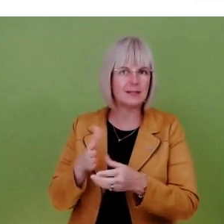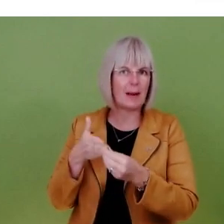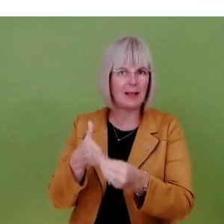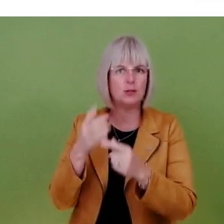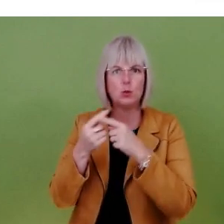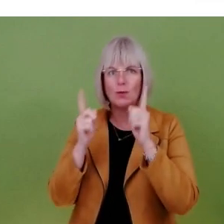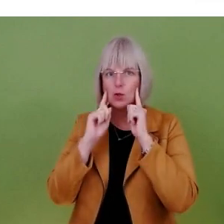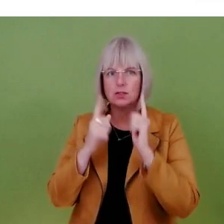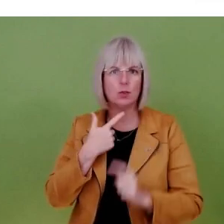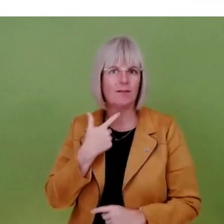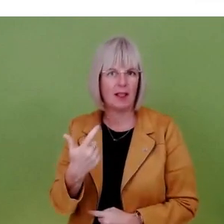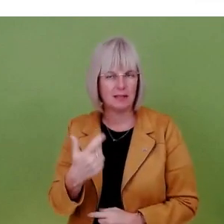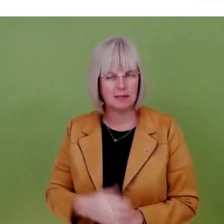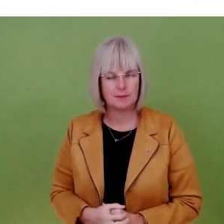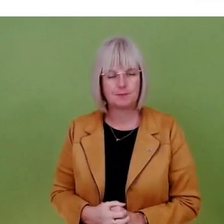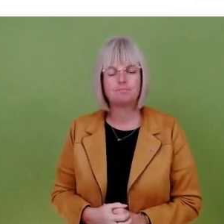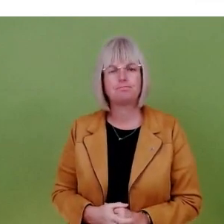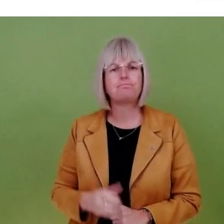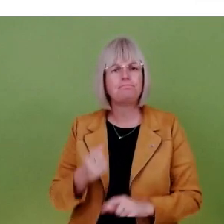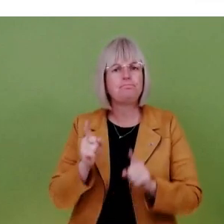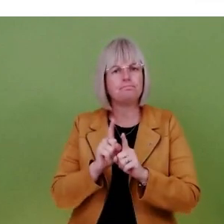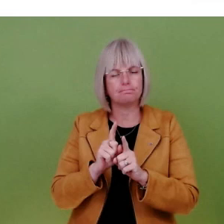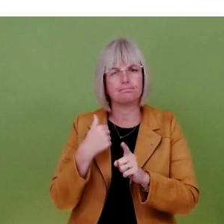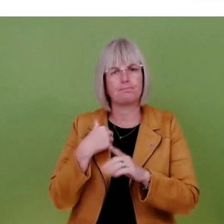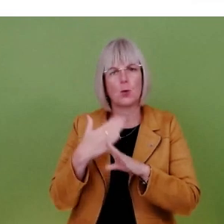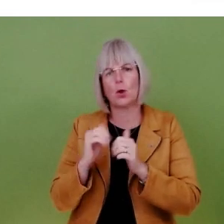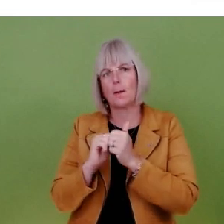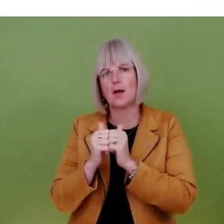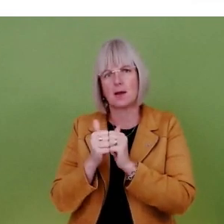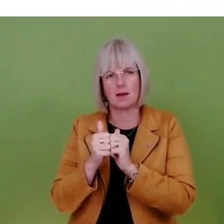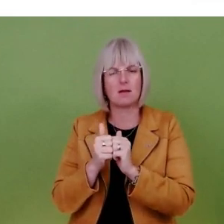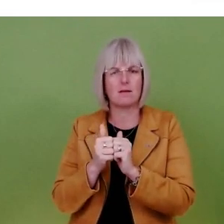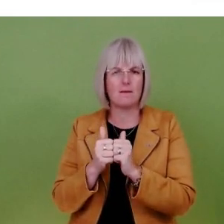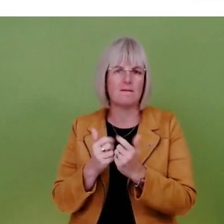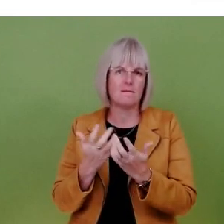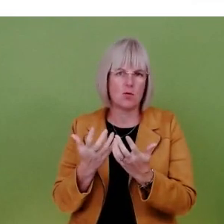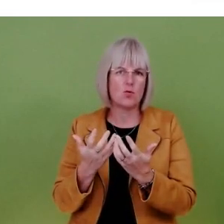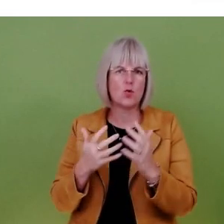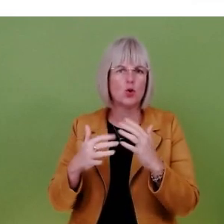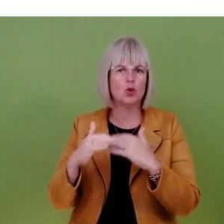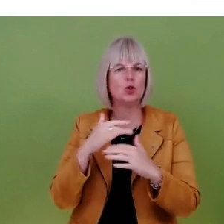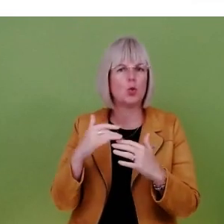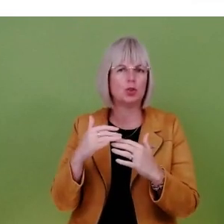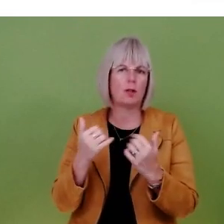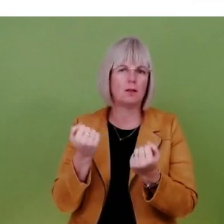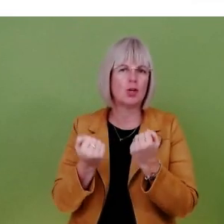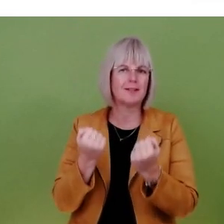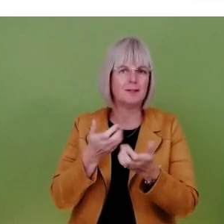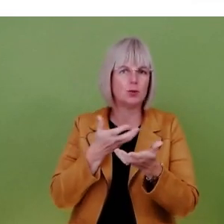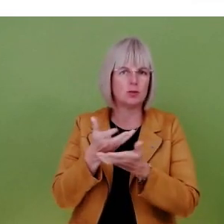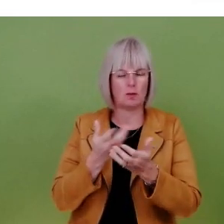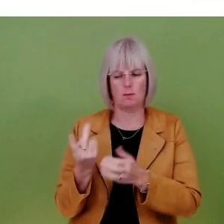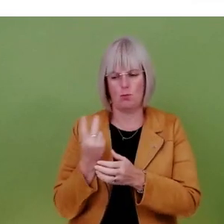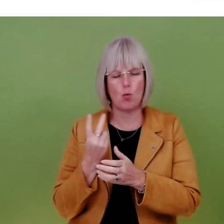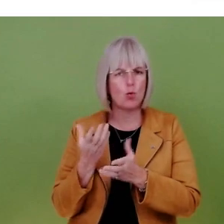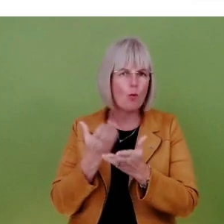work privately also with a colleague as race equity and social justice consultants, offering training and consultancy. So